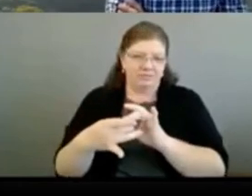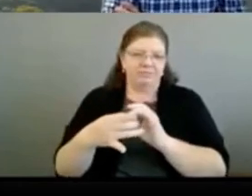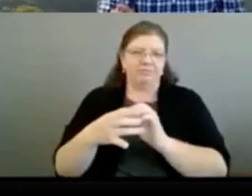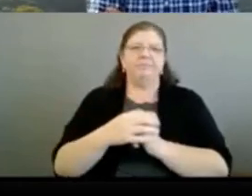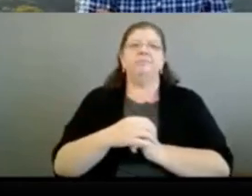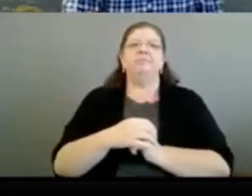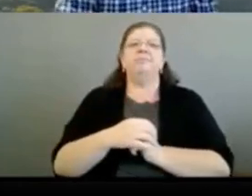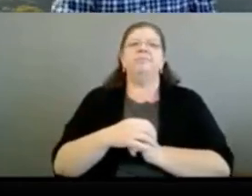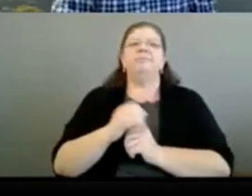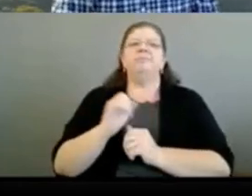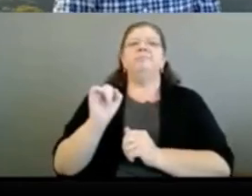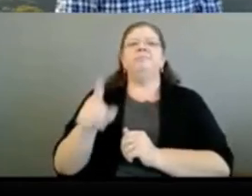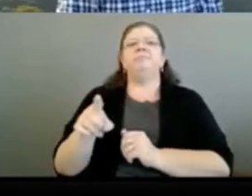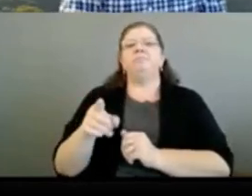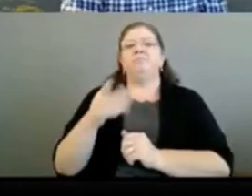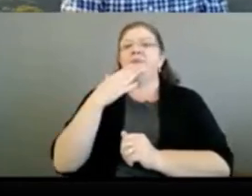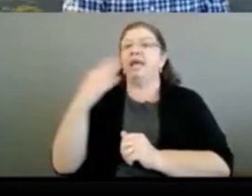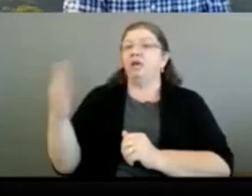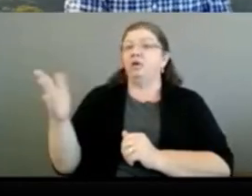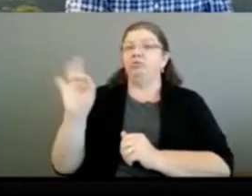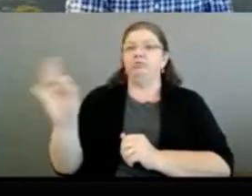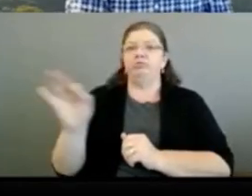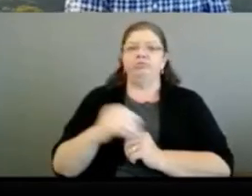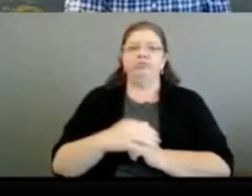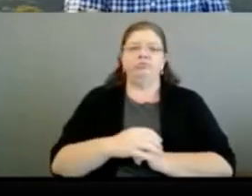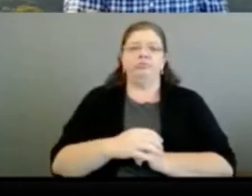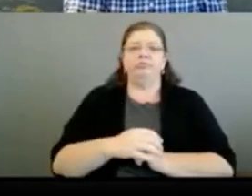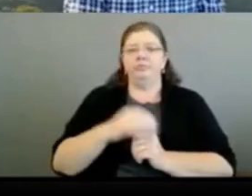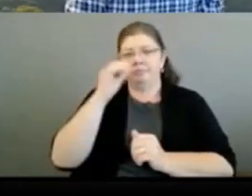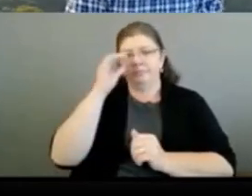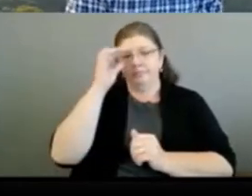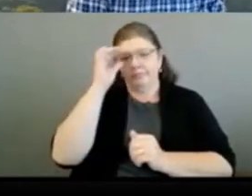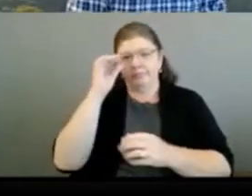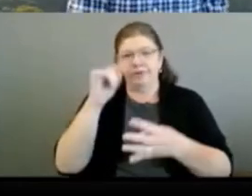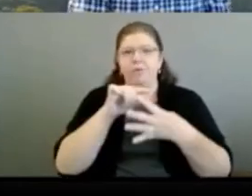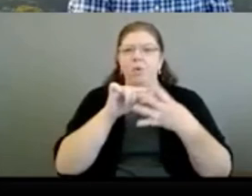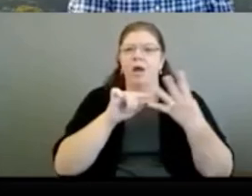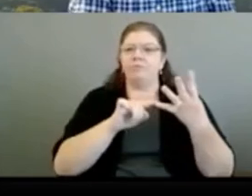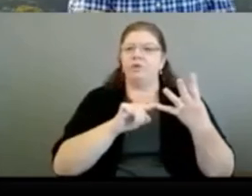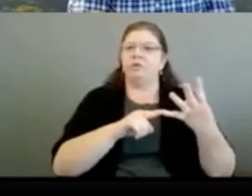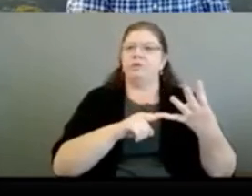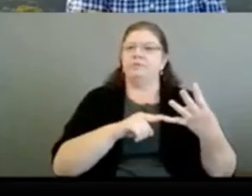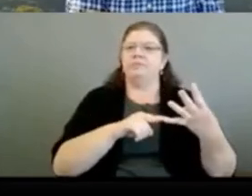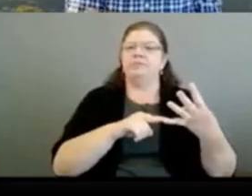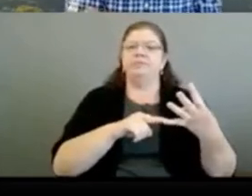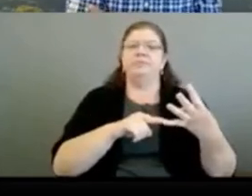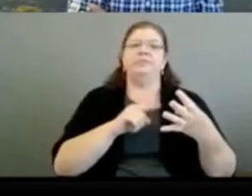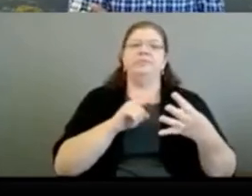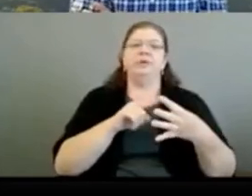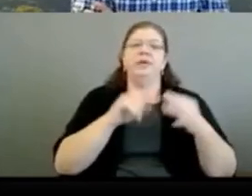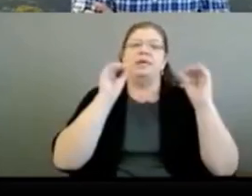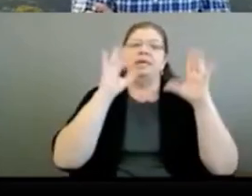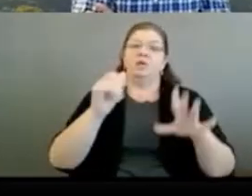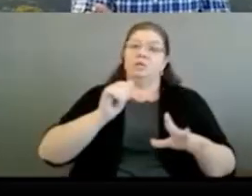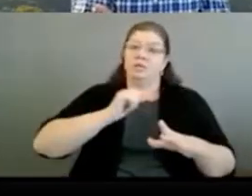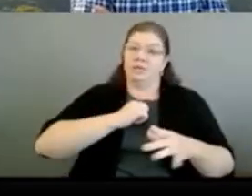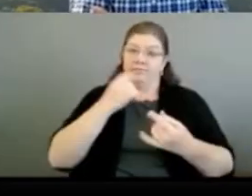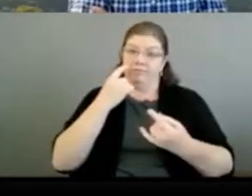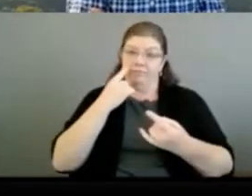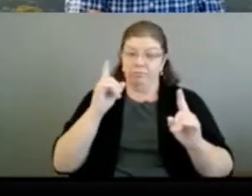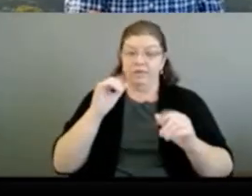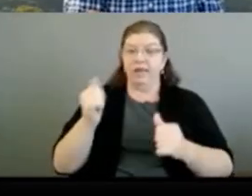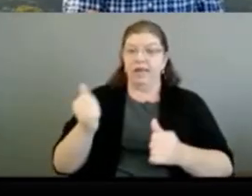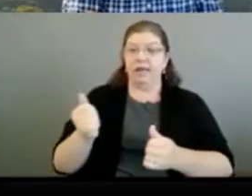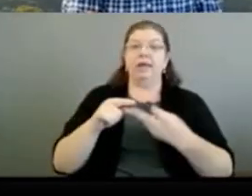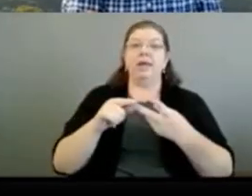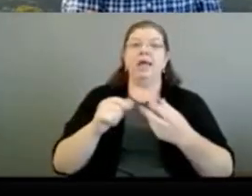this. Thank you, Ajit. 4 different options here. Teacher self-efficacy, how many peers